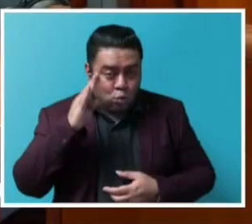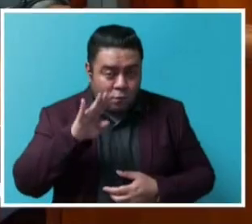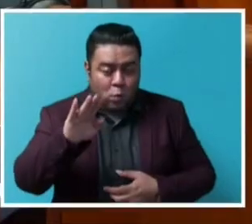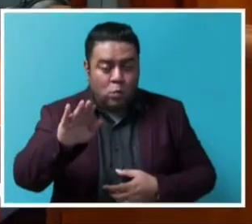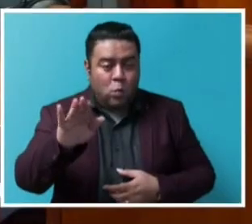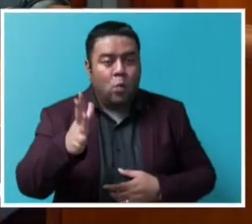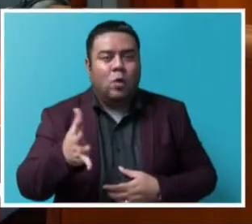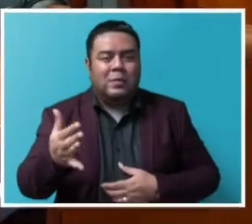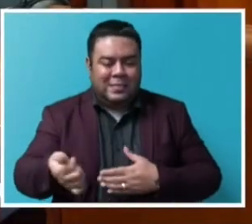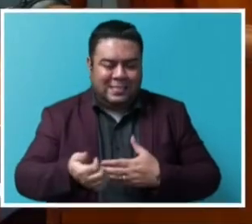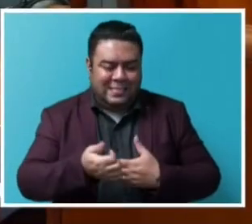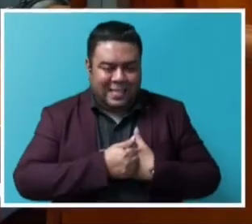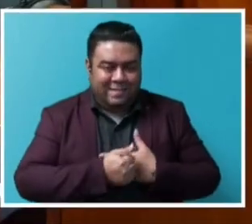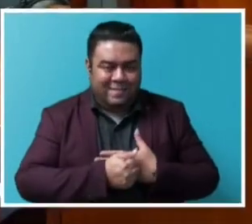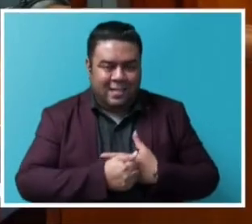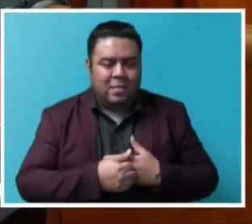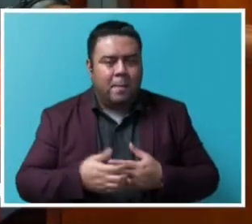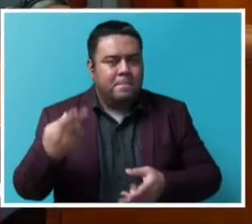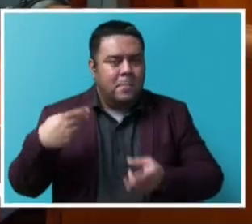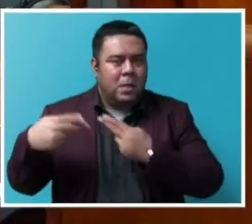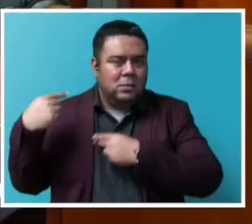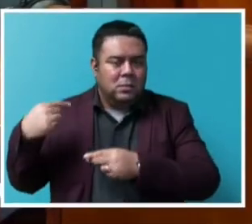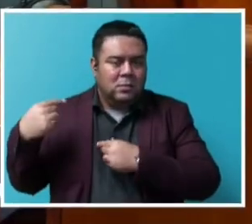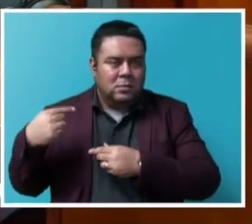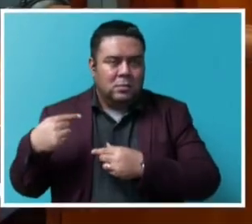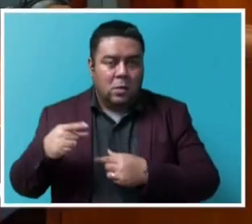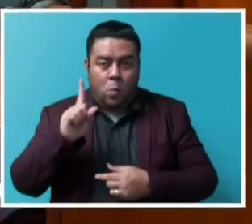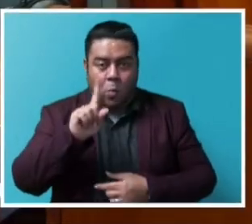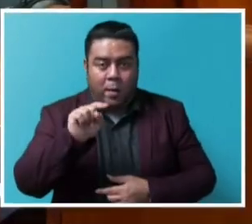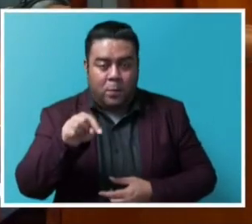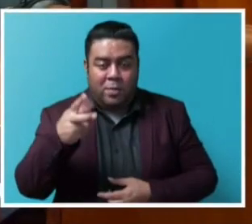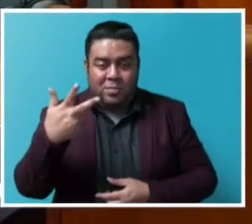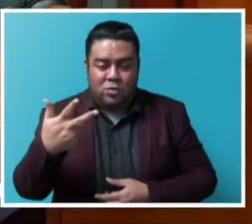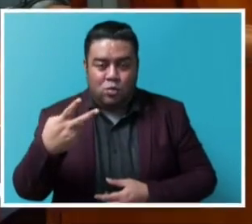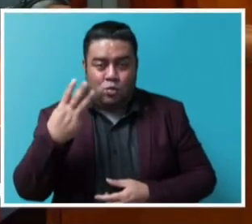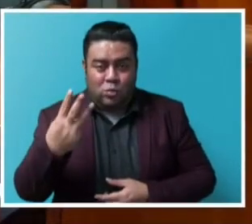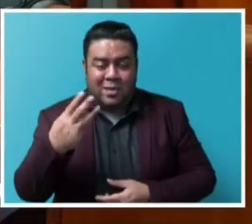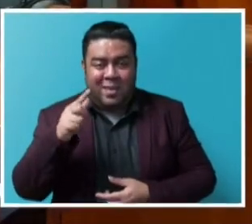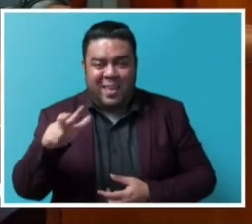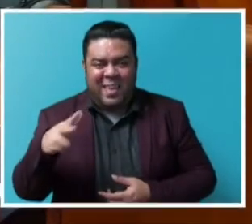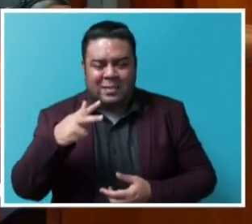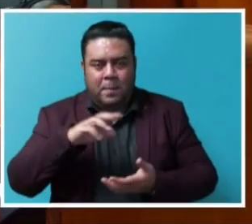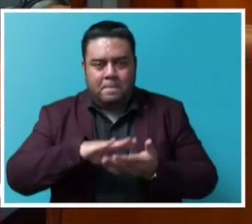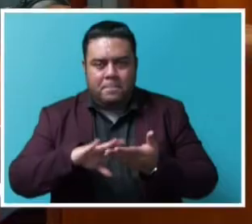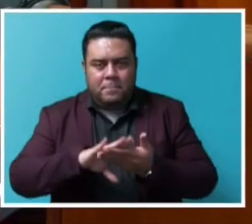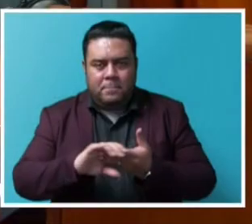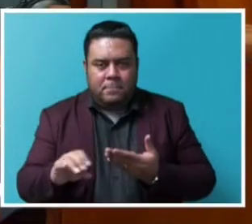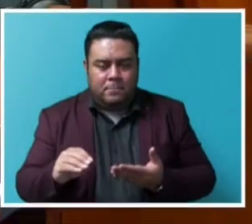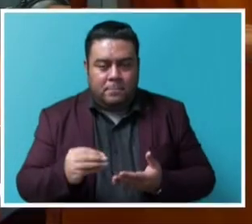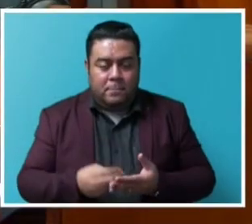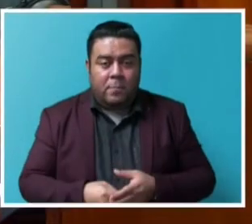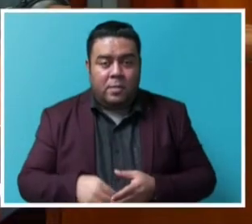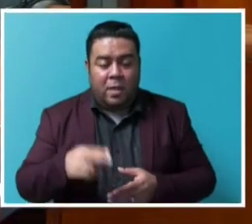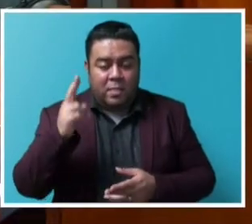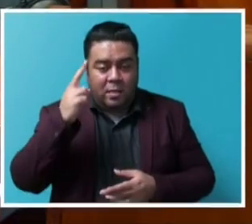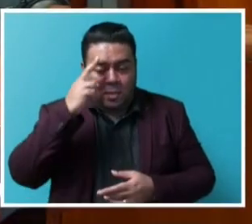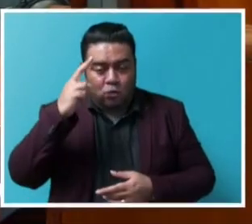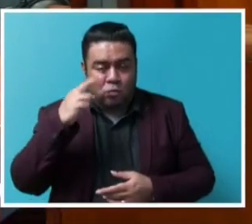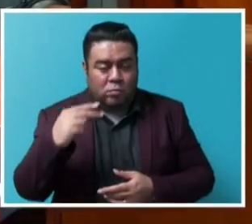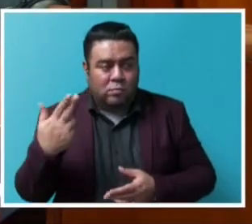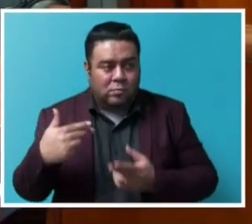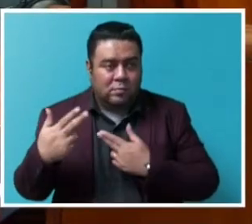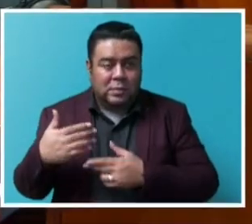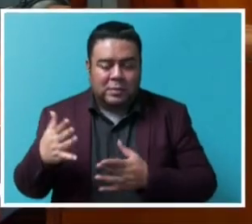also safeguarding the past. With $1.38 million in funding, the National Archives of Fiji